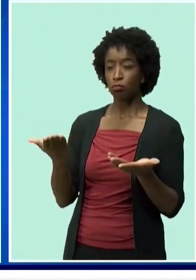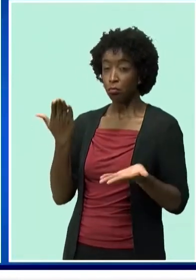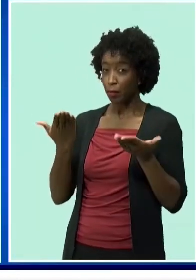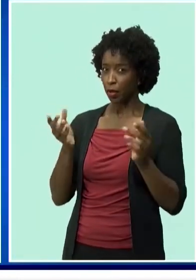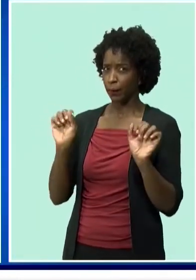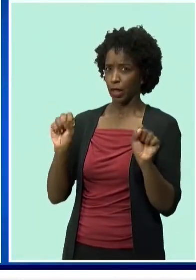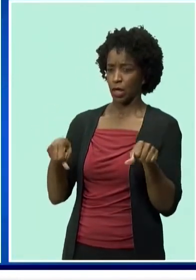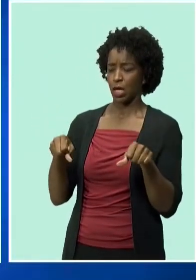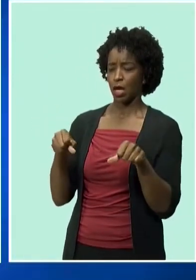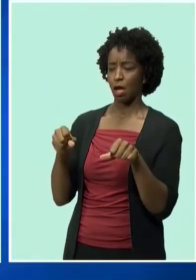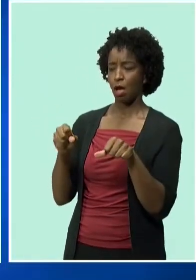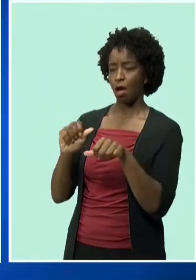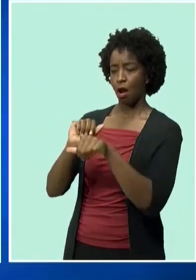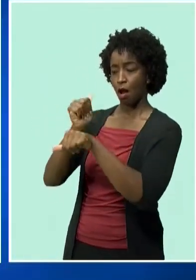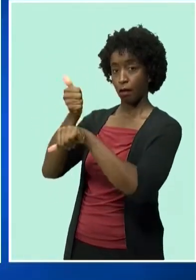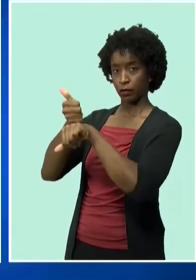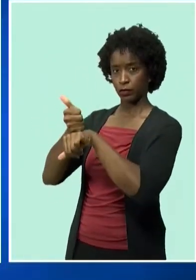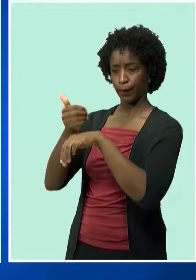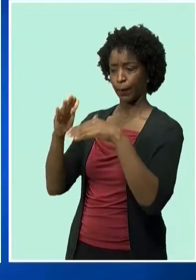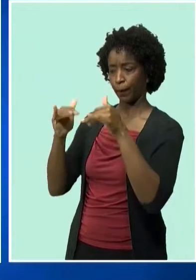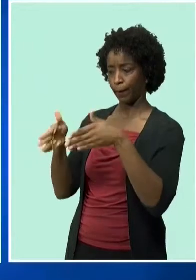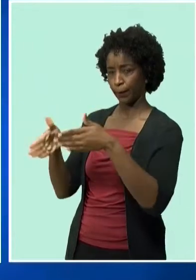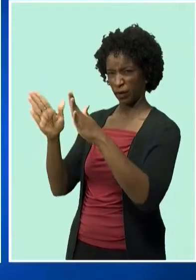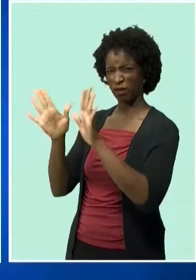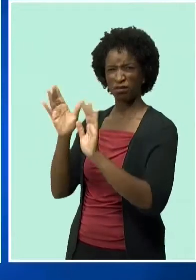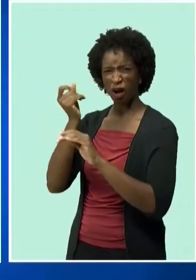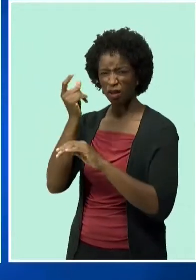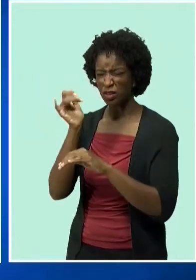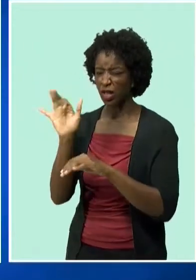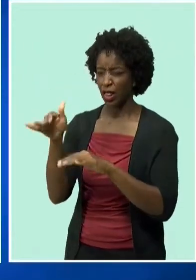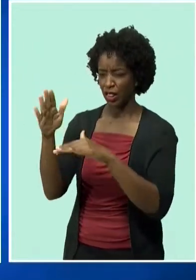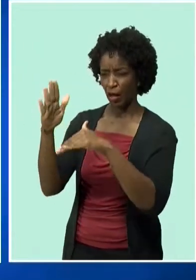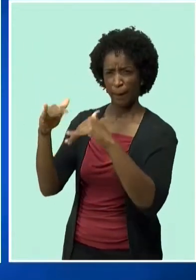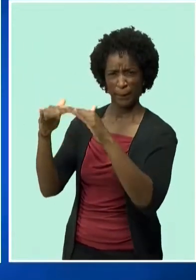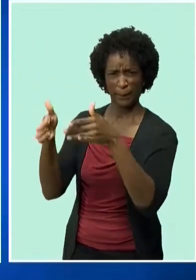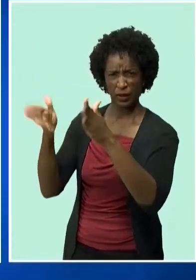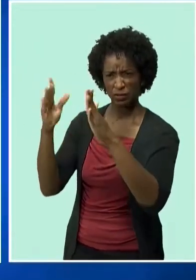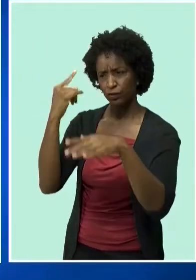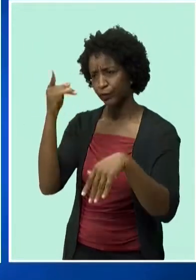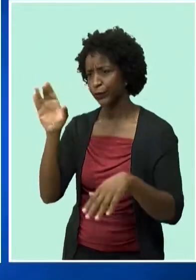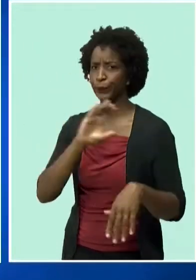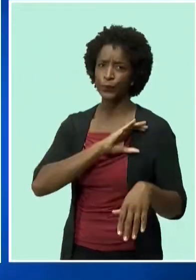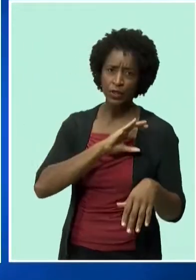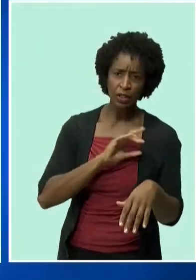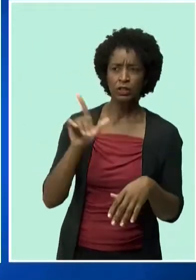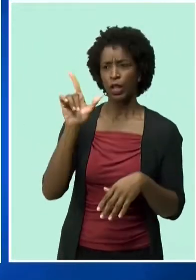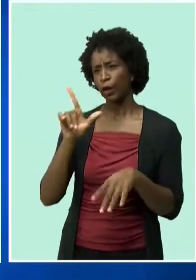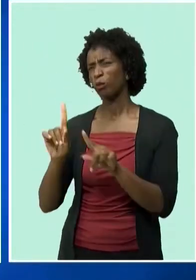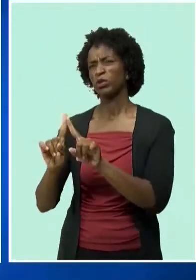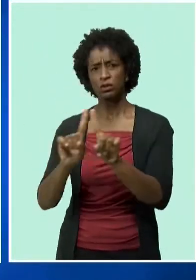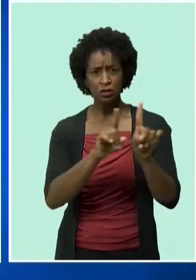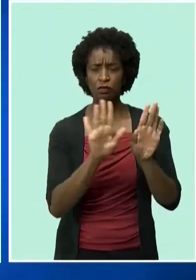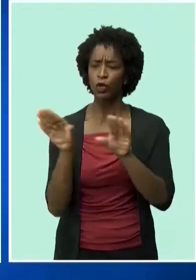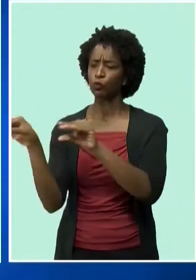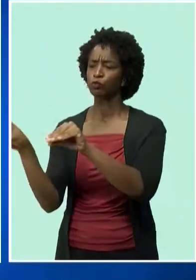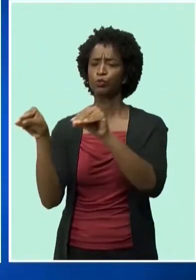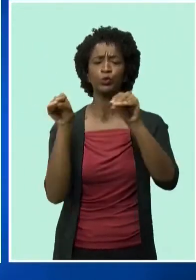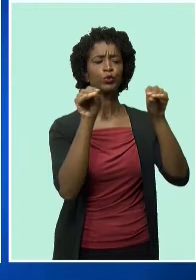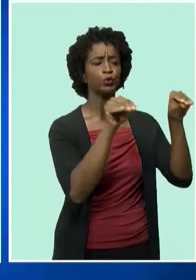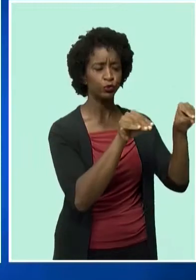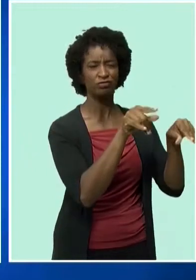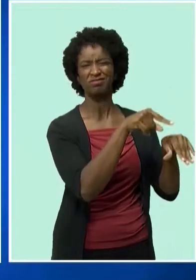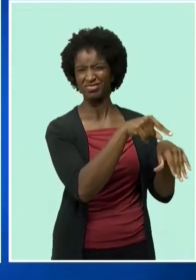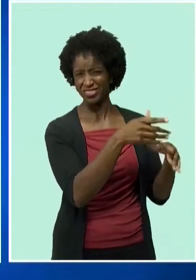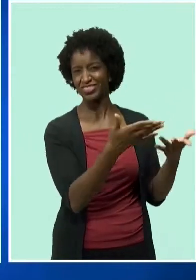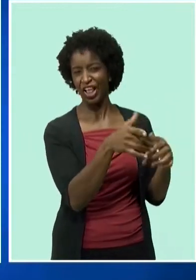while moving the civic center that preserves the number of jobs that we have, and we can put a facility on that